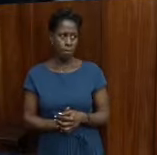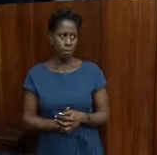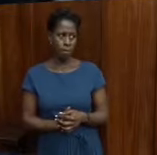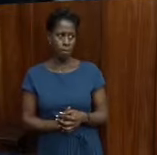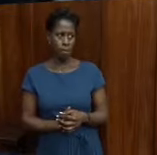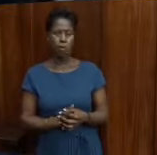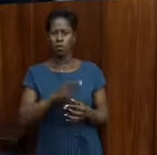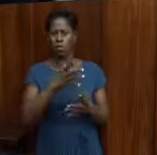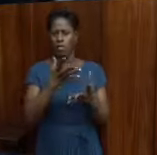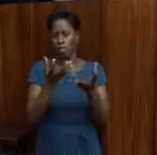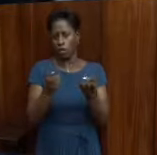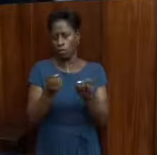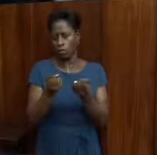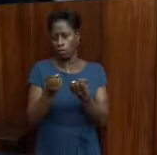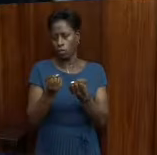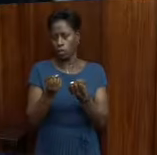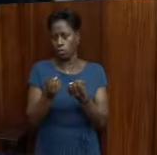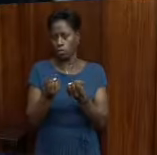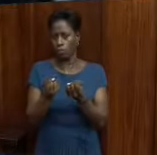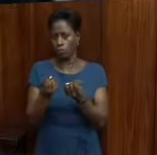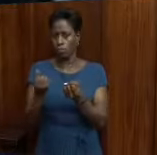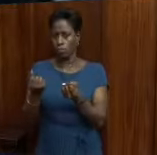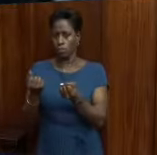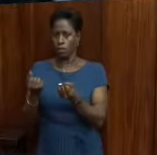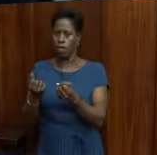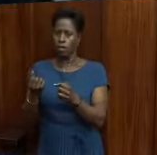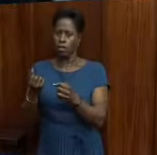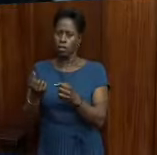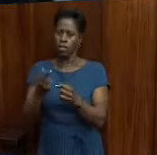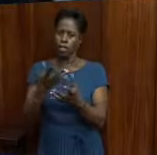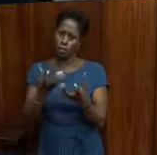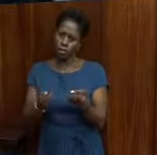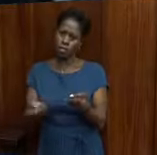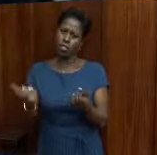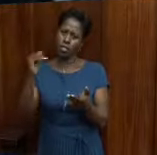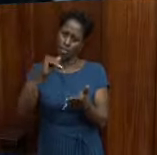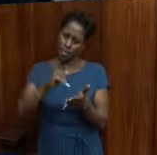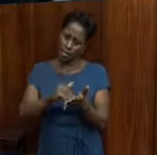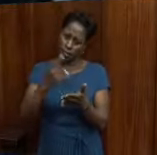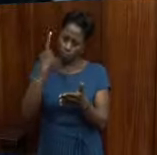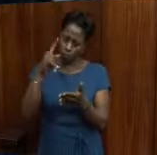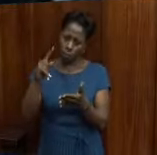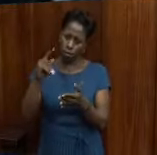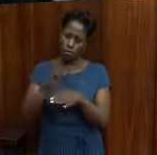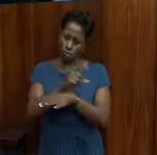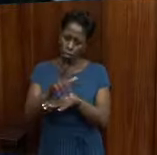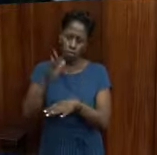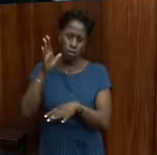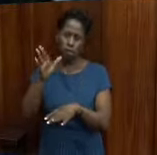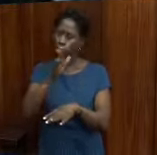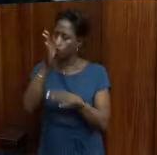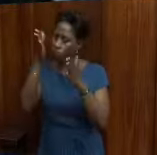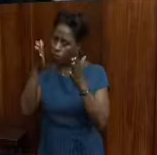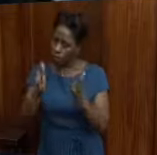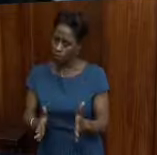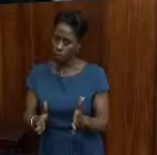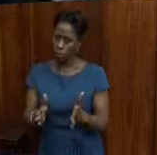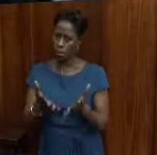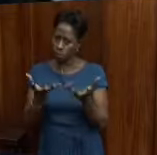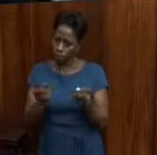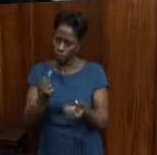to banana farmers and their families by undertaking to do the following. One, set up a task force immediately with fires